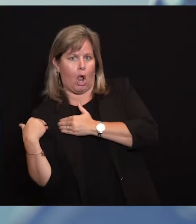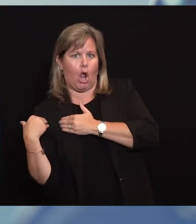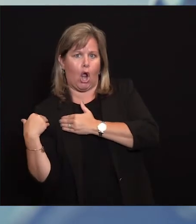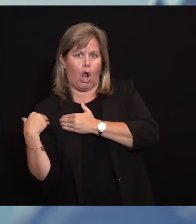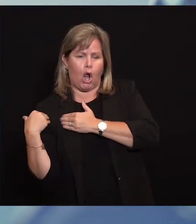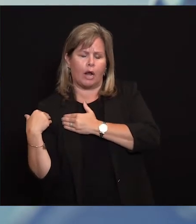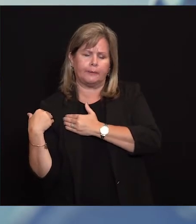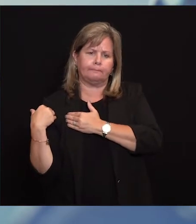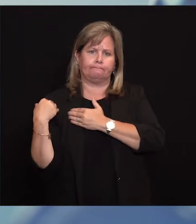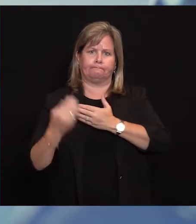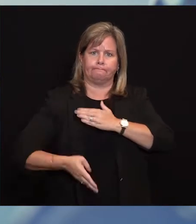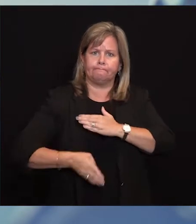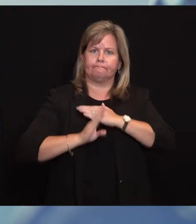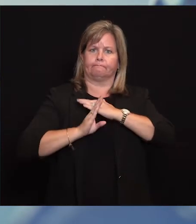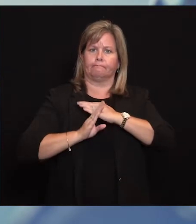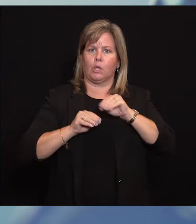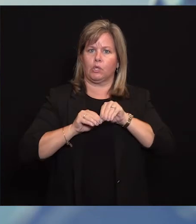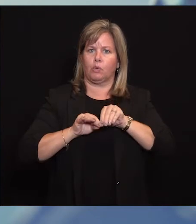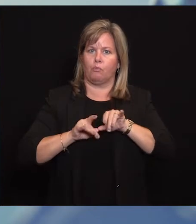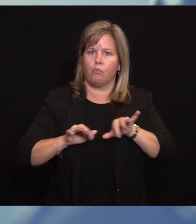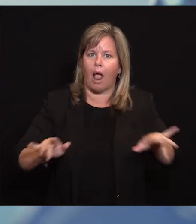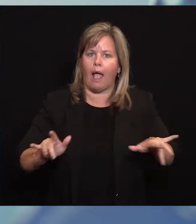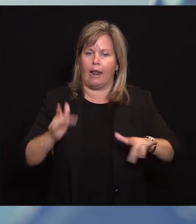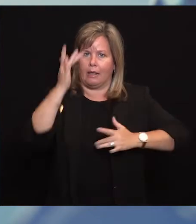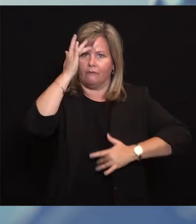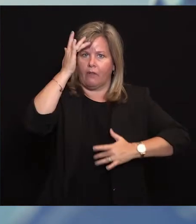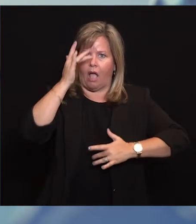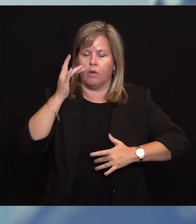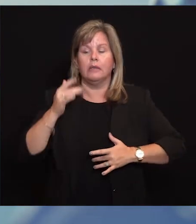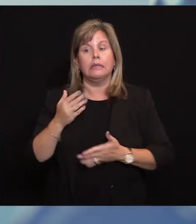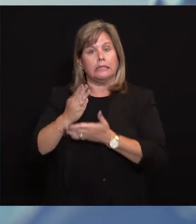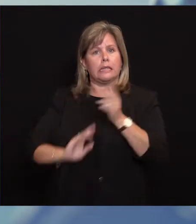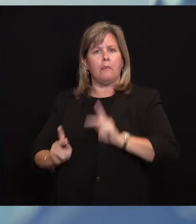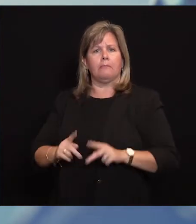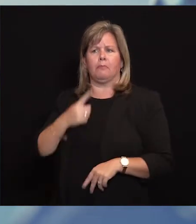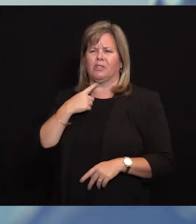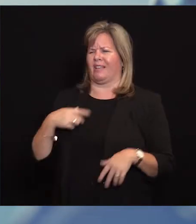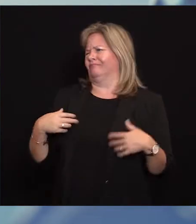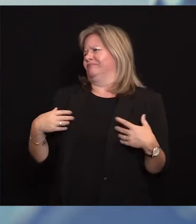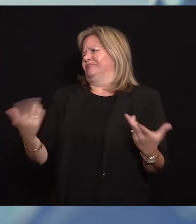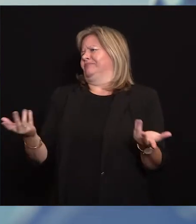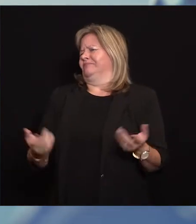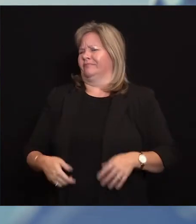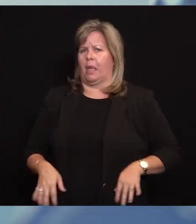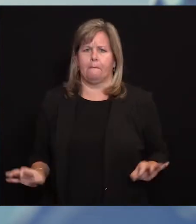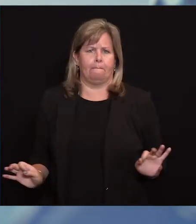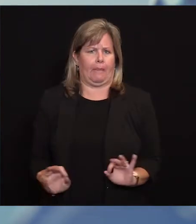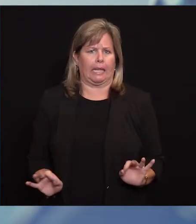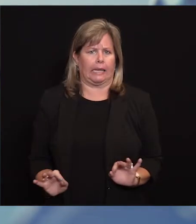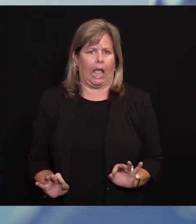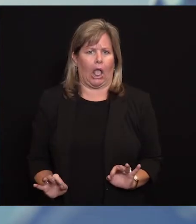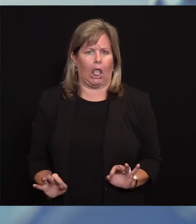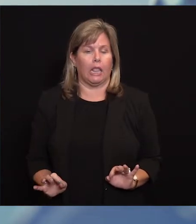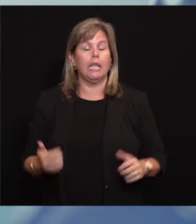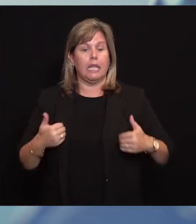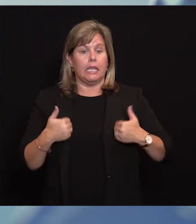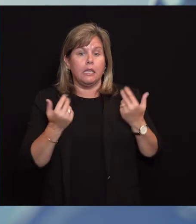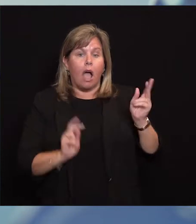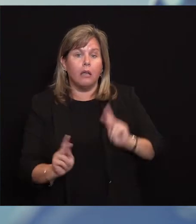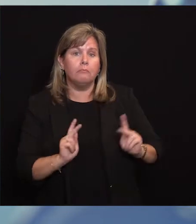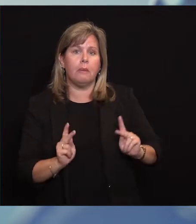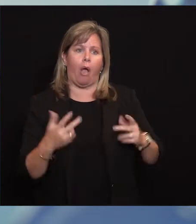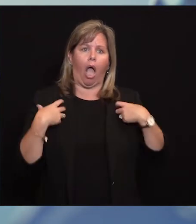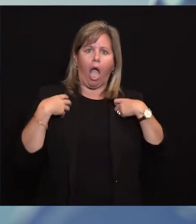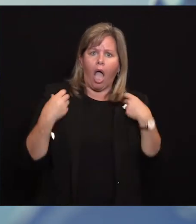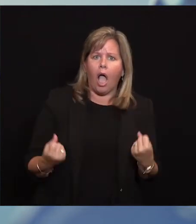virus to spread. Now, there are some who would say, what's the big deal? We know that young people are typically very healthy, and